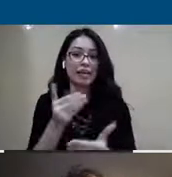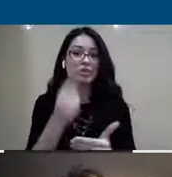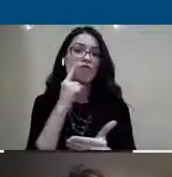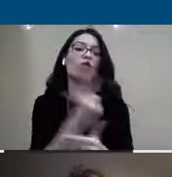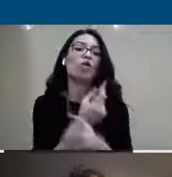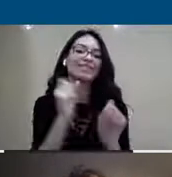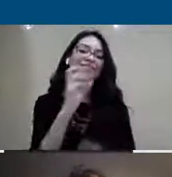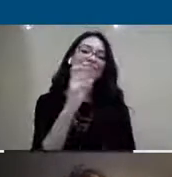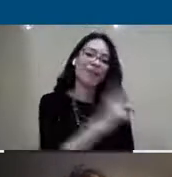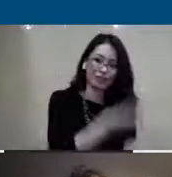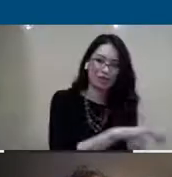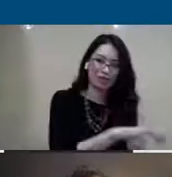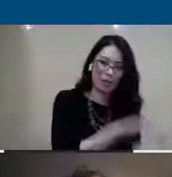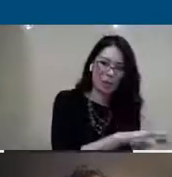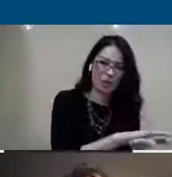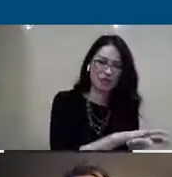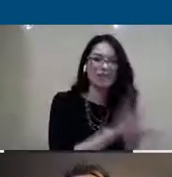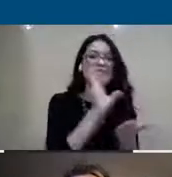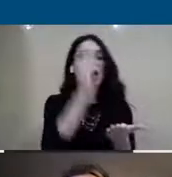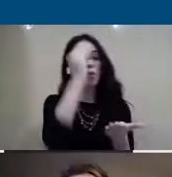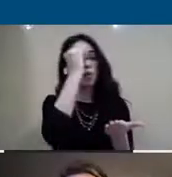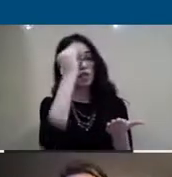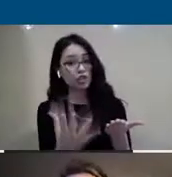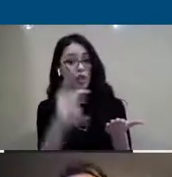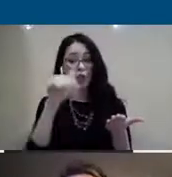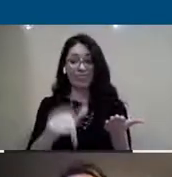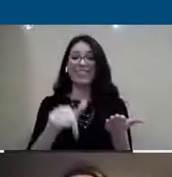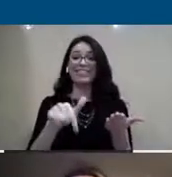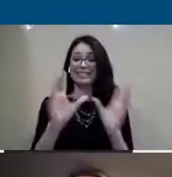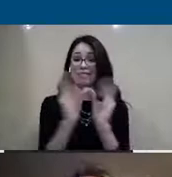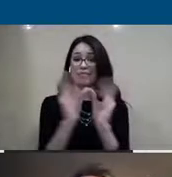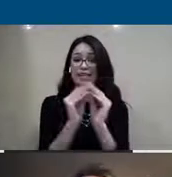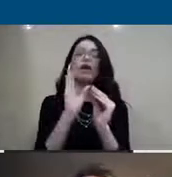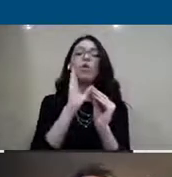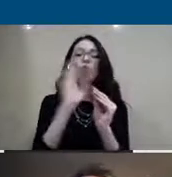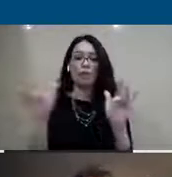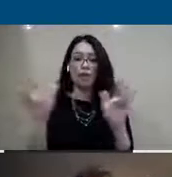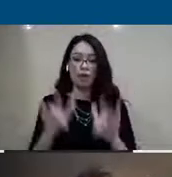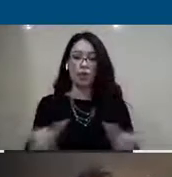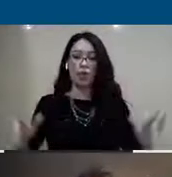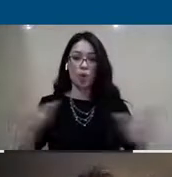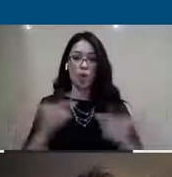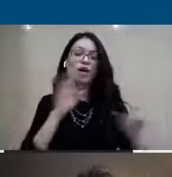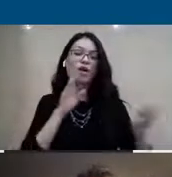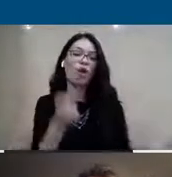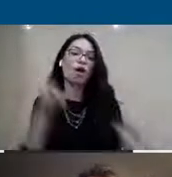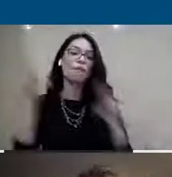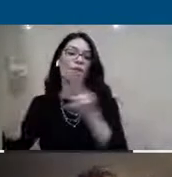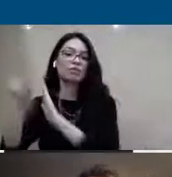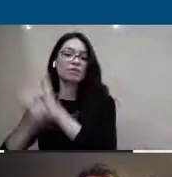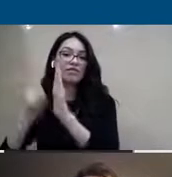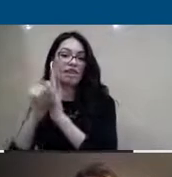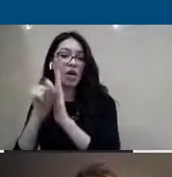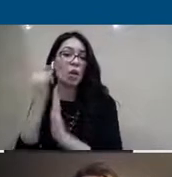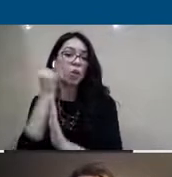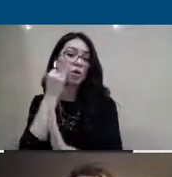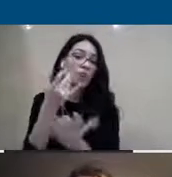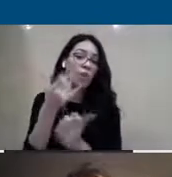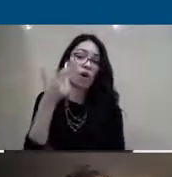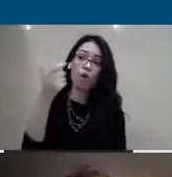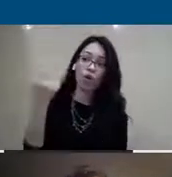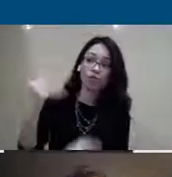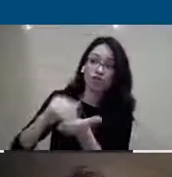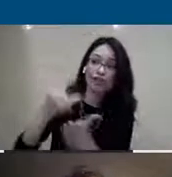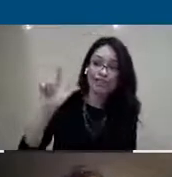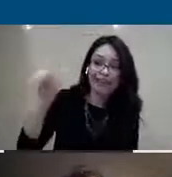This conversation is being recorded and the video will be available for anyone that wants to refer to it afterwards or just wants to watch it again and